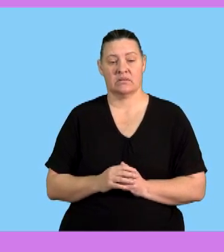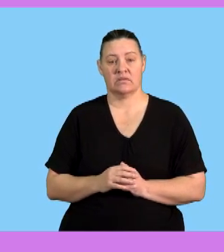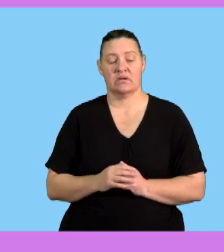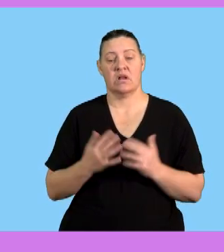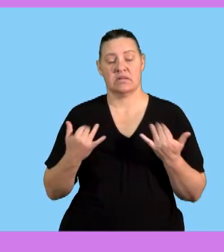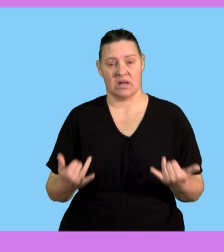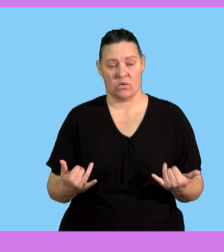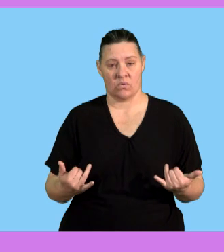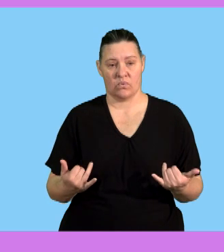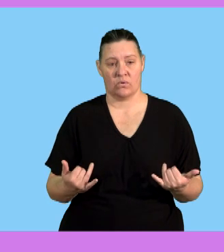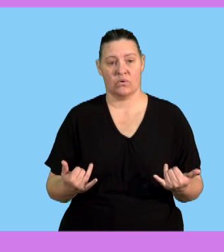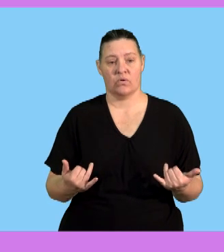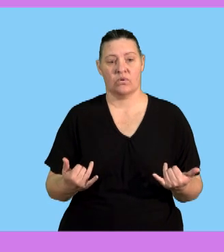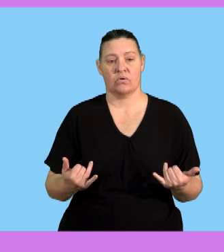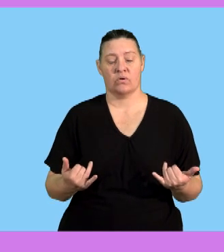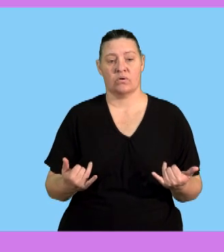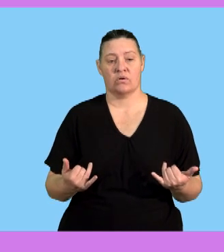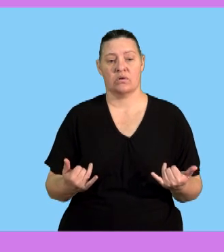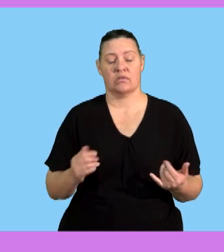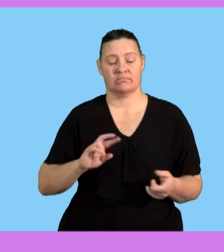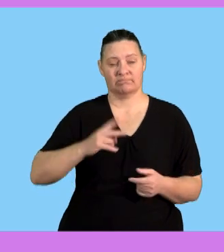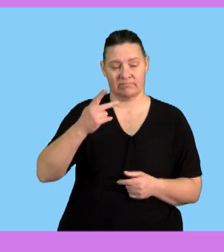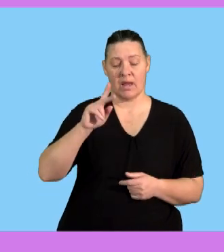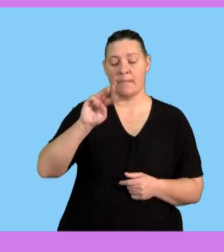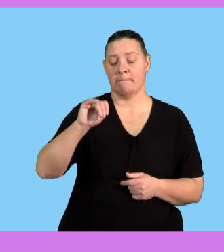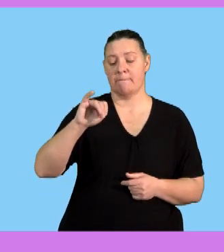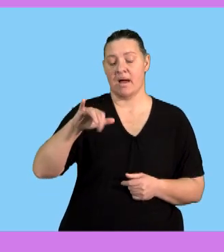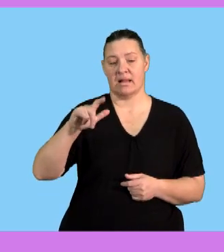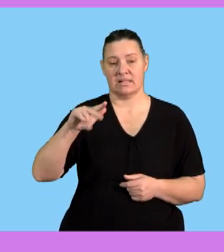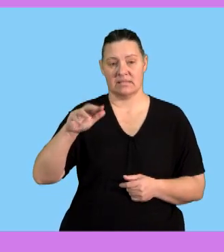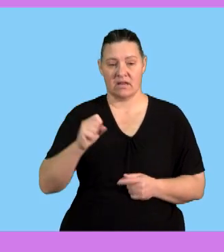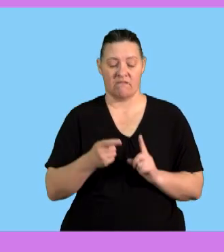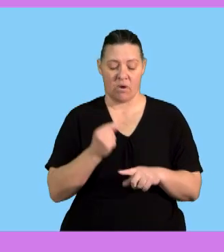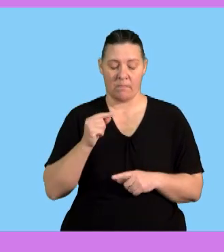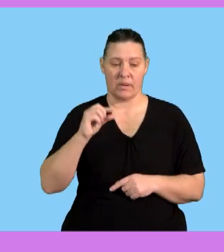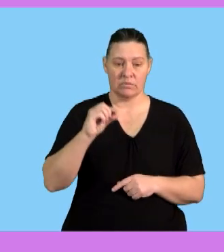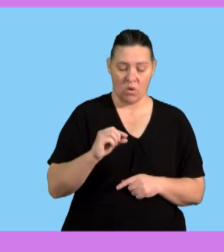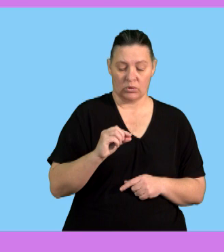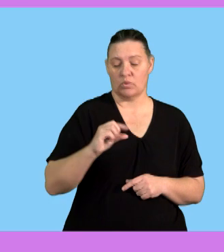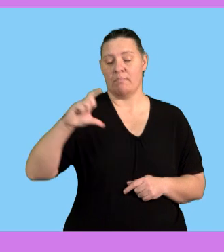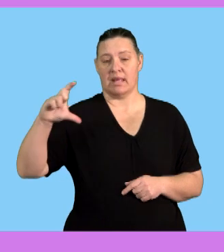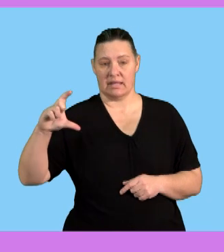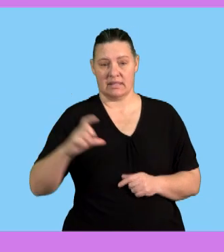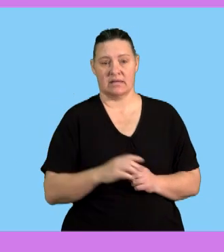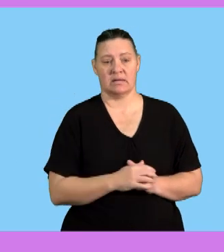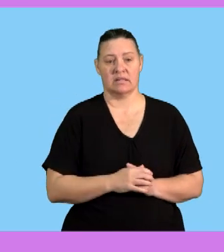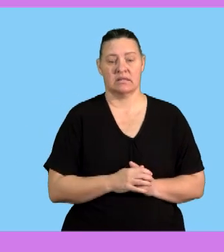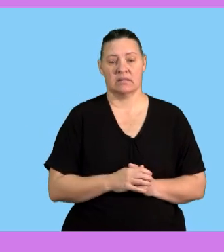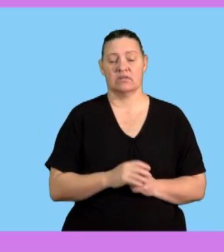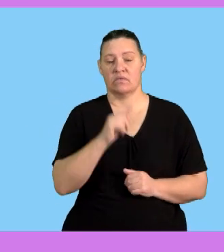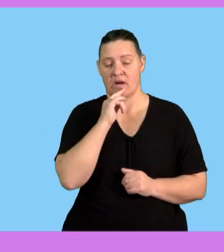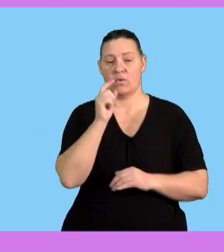scale. So now we are converting to miles. We are moving from the smallest unit to the biggest. So we are going